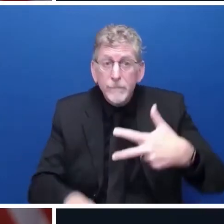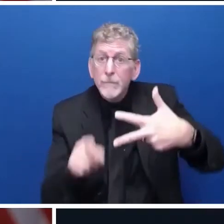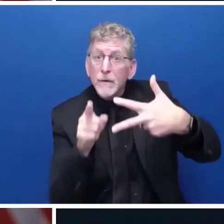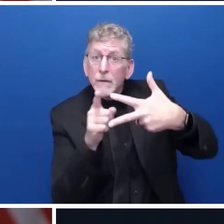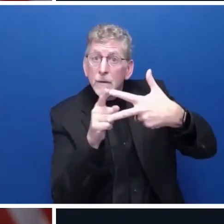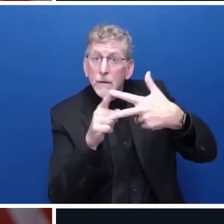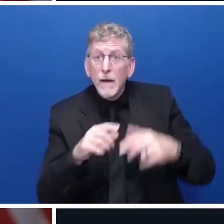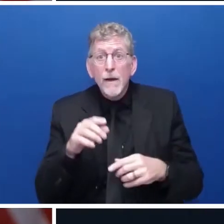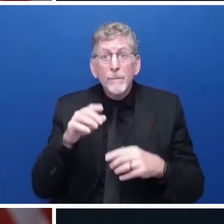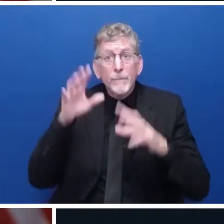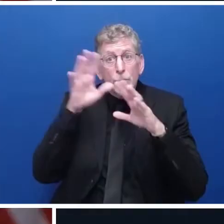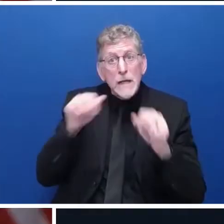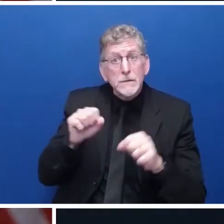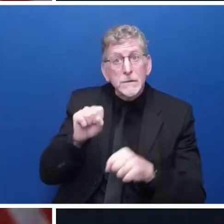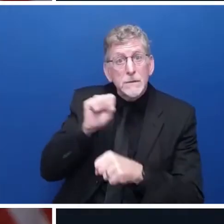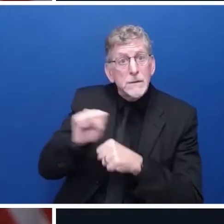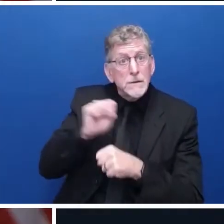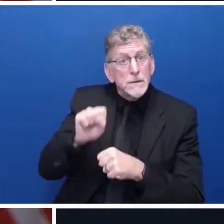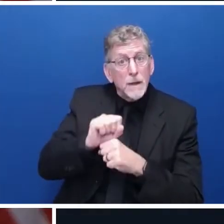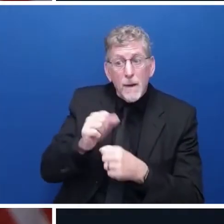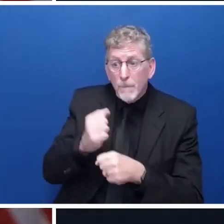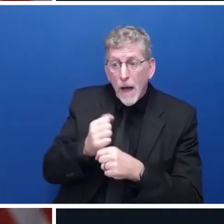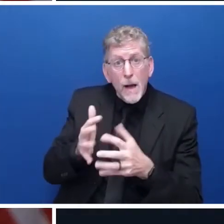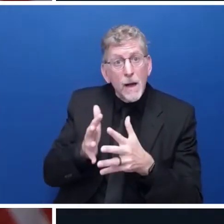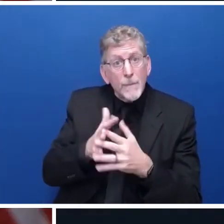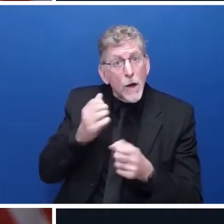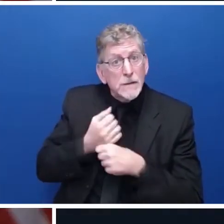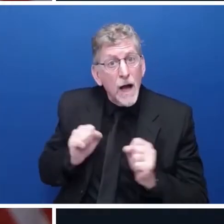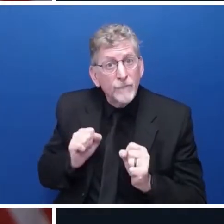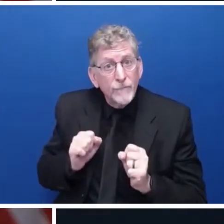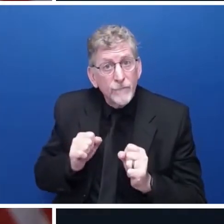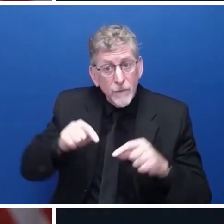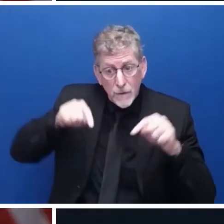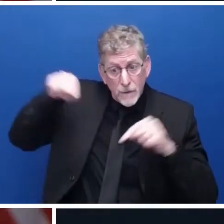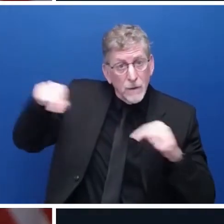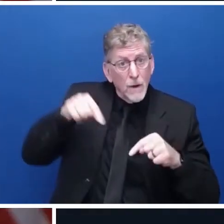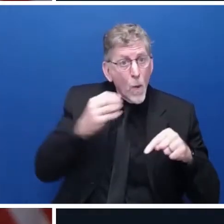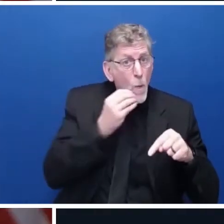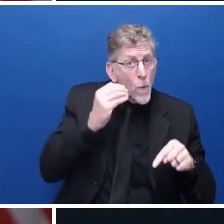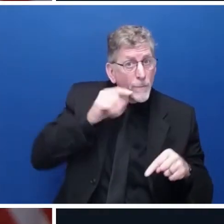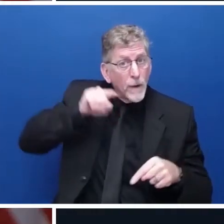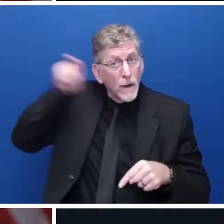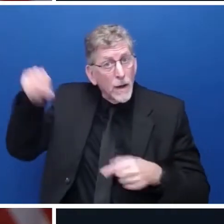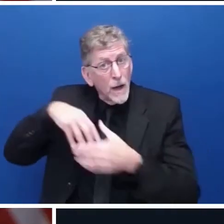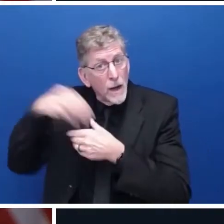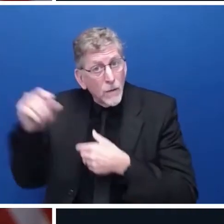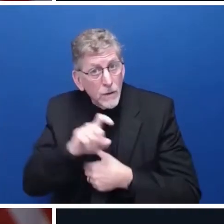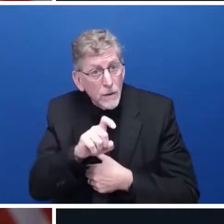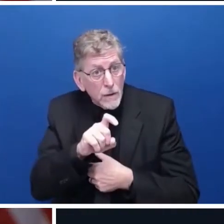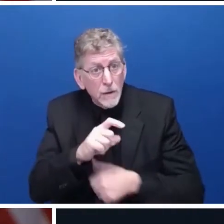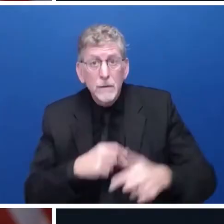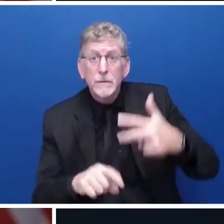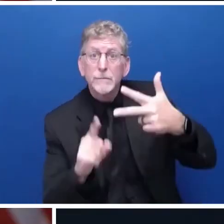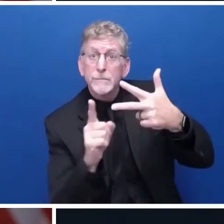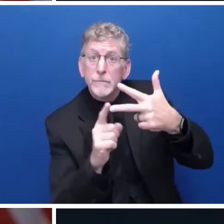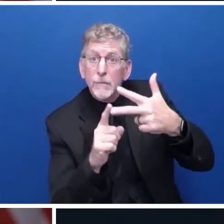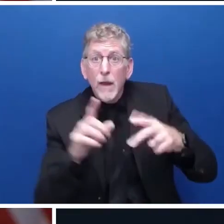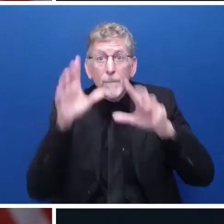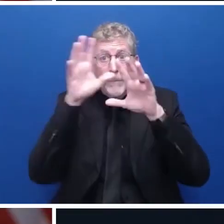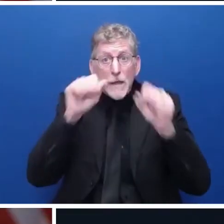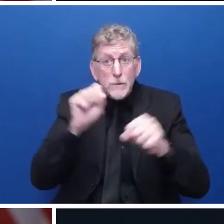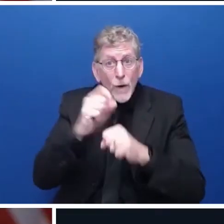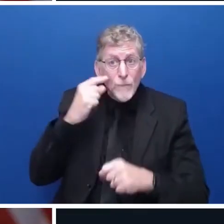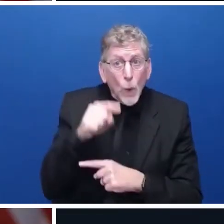you? As I campaigned for governor last year, I traveled to every corner of Virginia, and I heard the